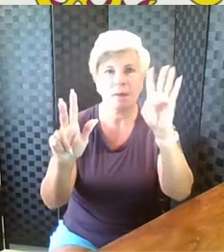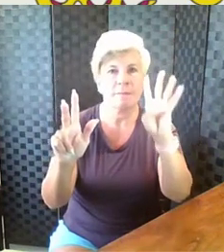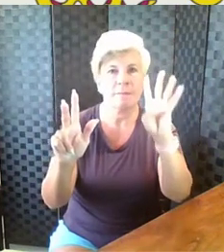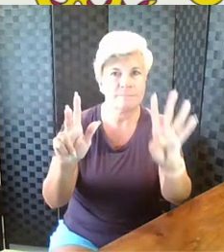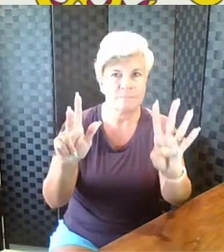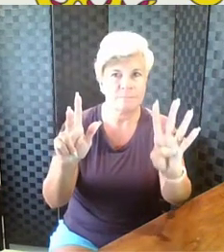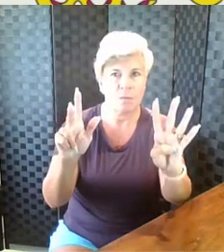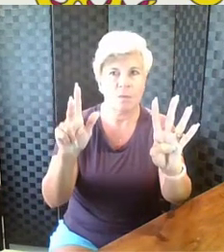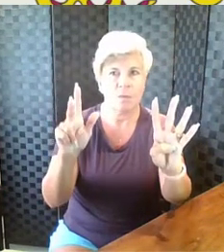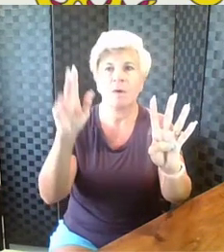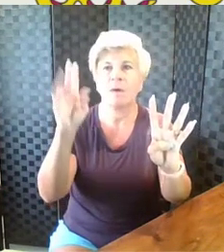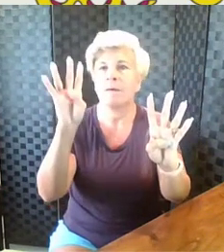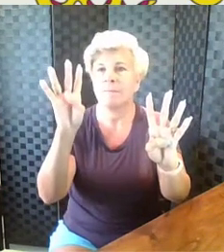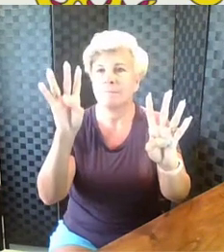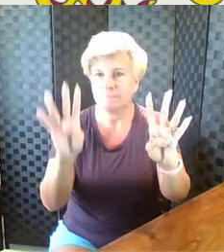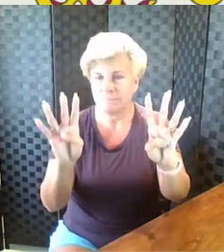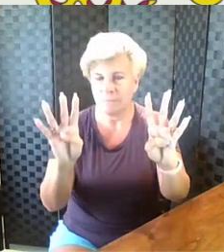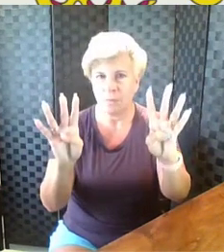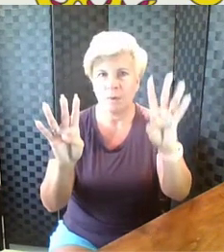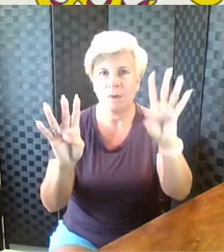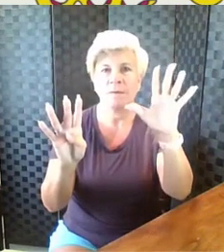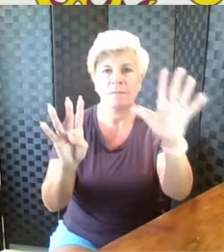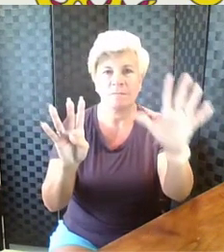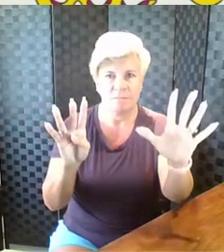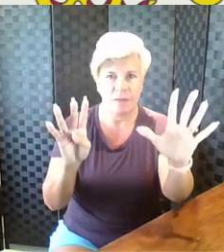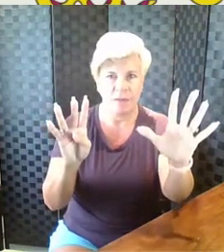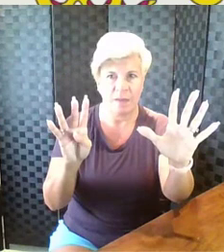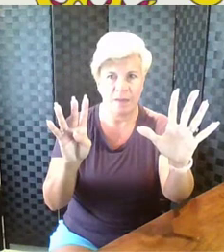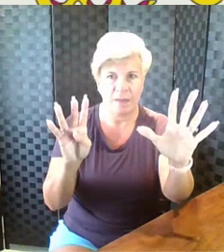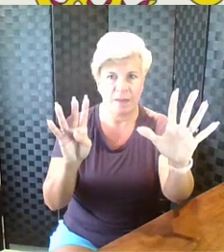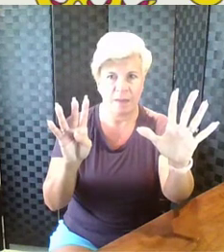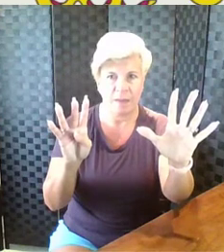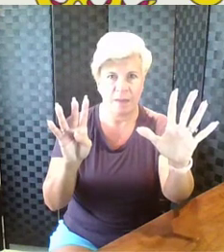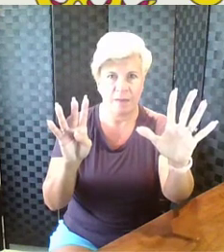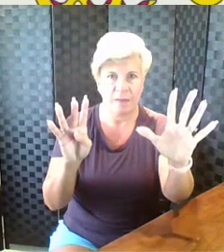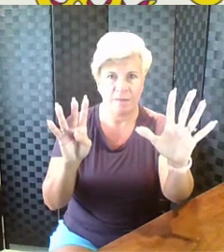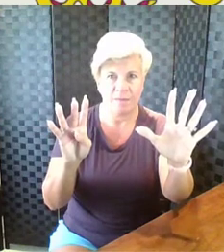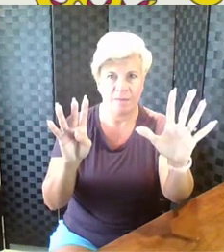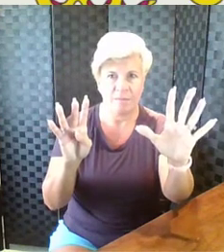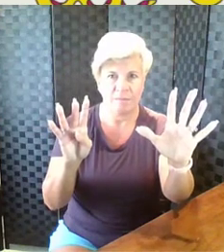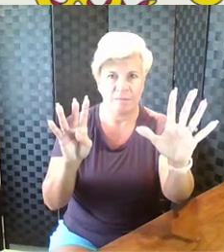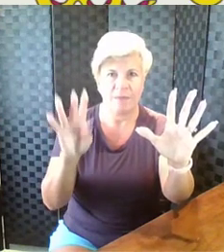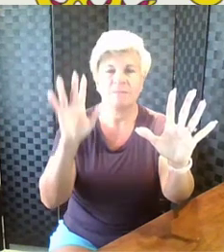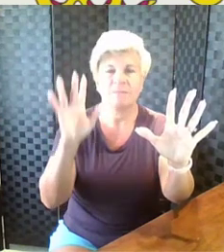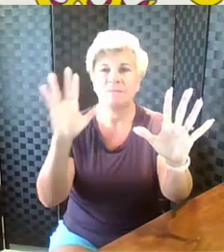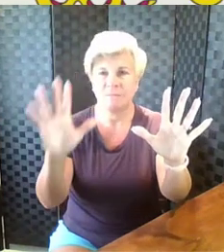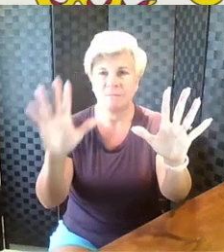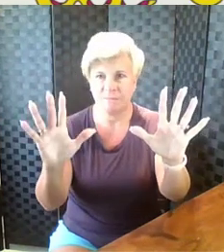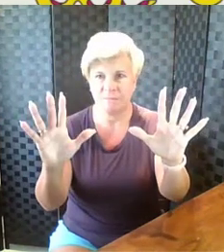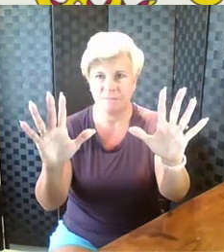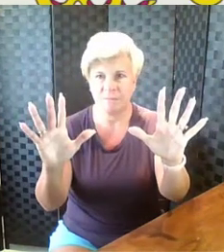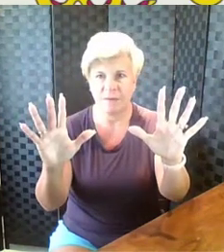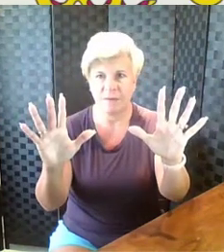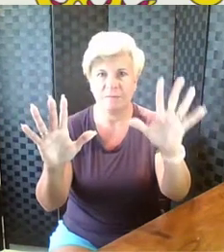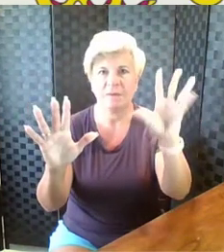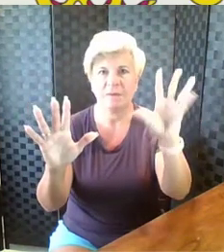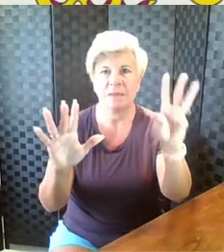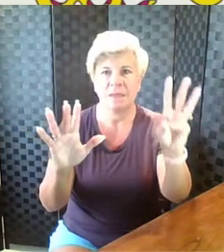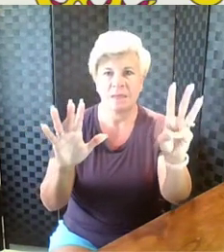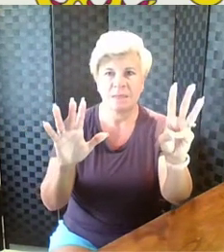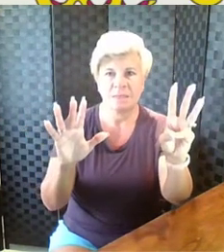3, 4, 4, whoops, that didn't show up, did it? There was my 4. 5,